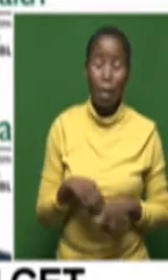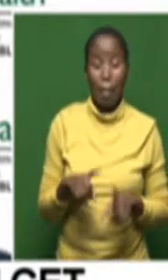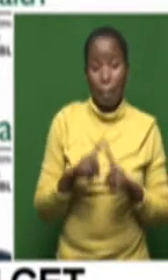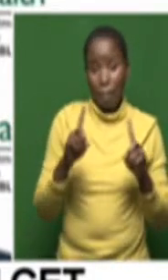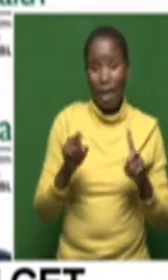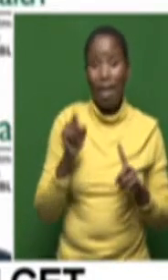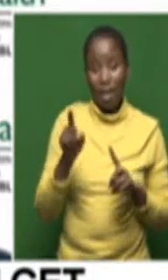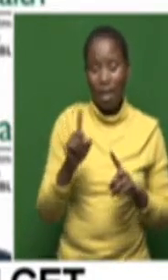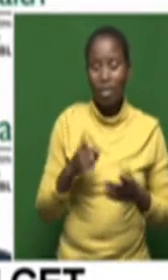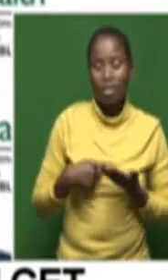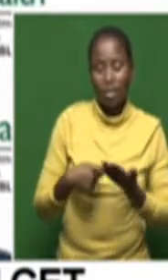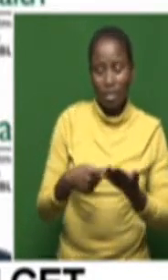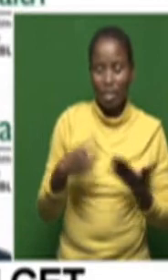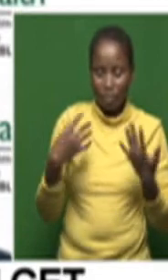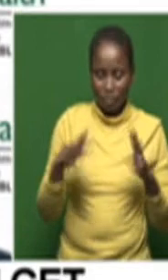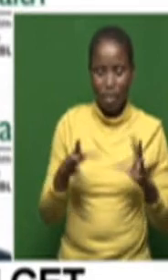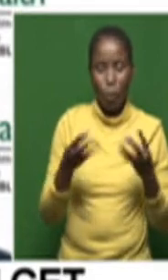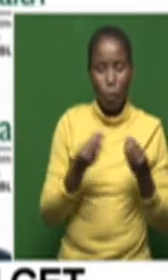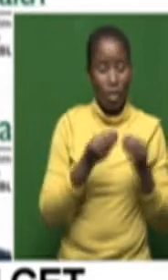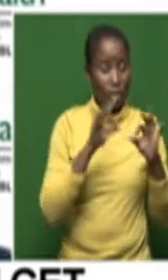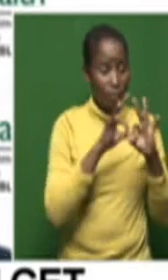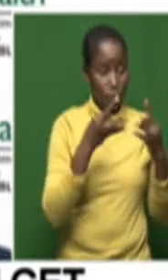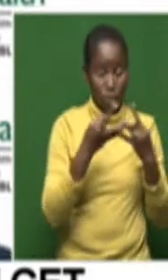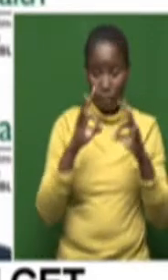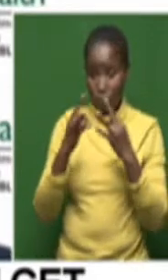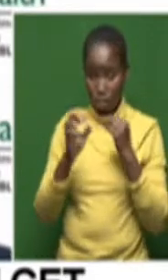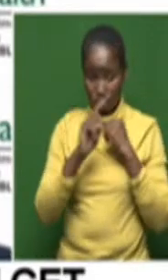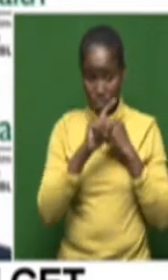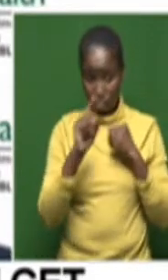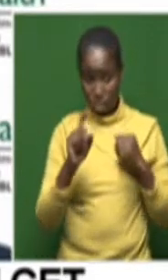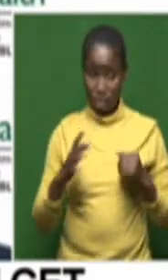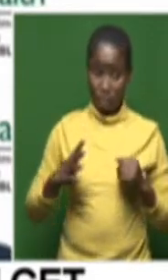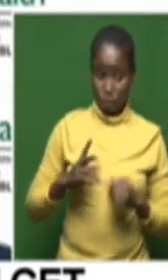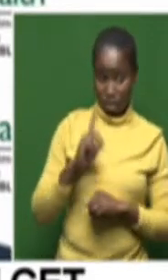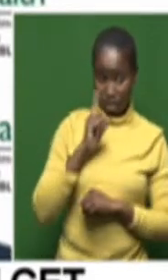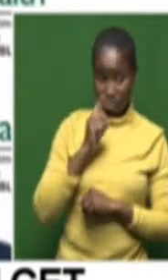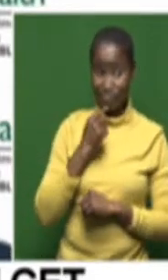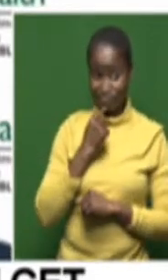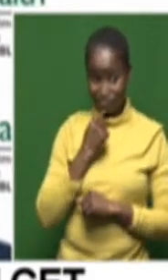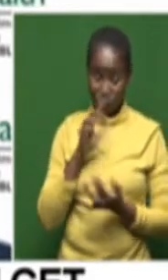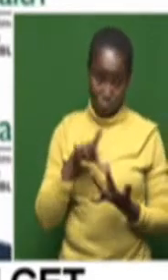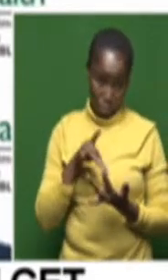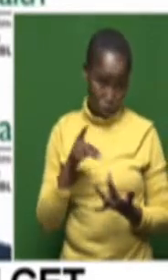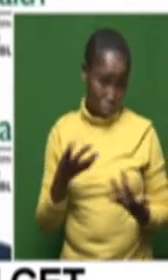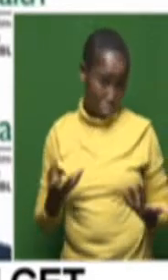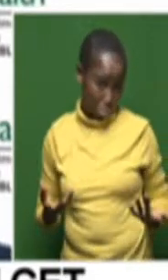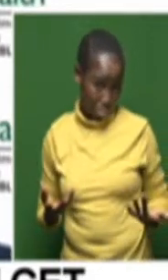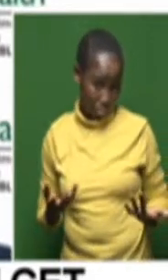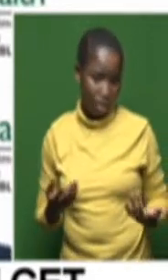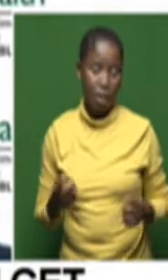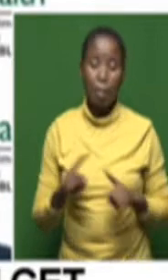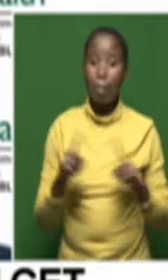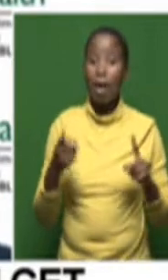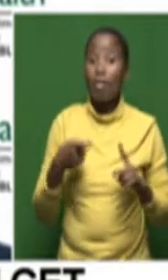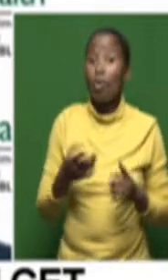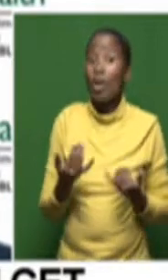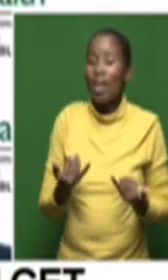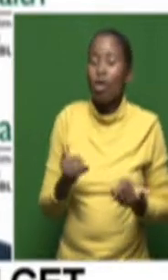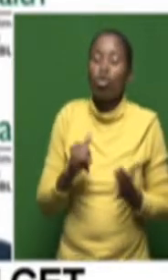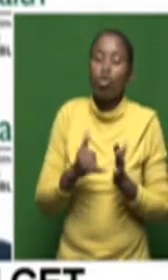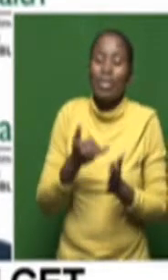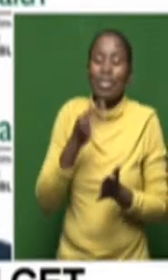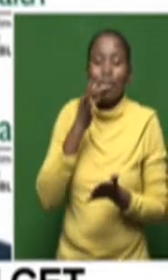discussing at various forums to see whether this is an option. At this stage, it's just a